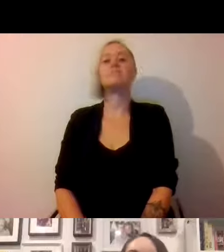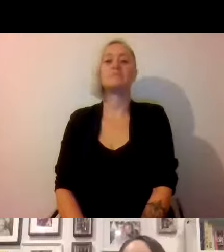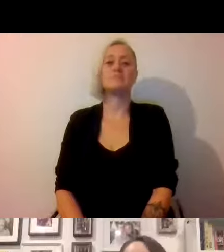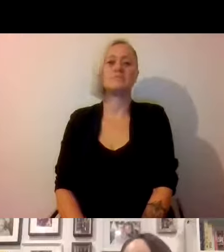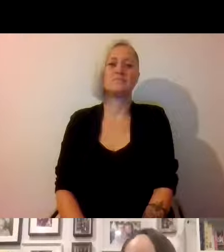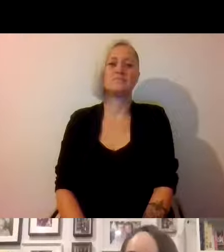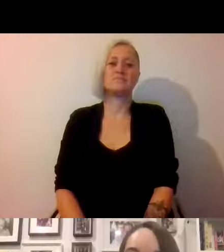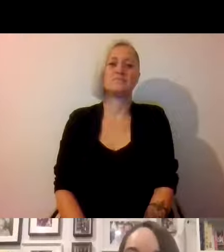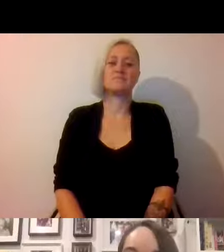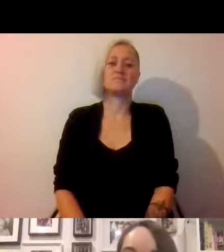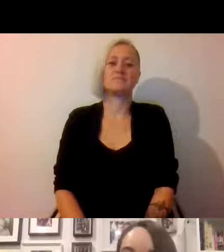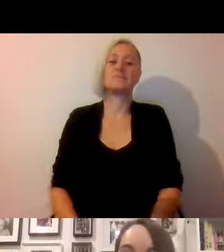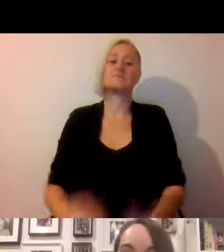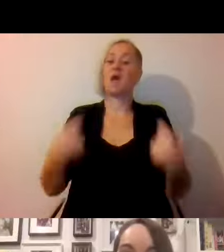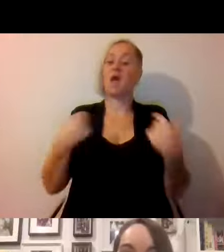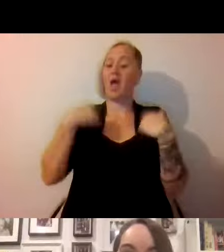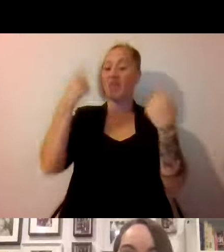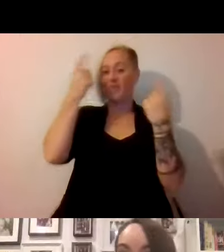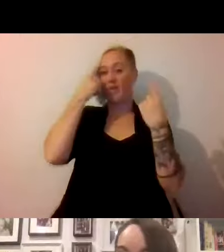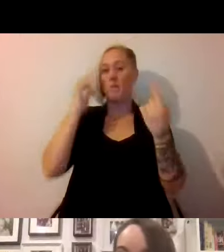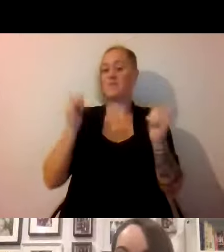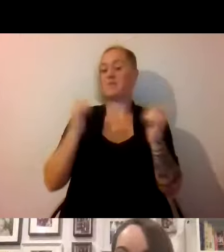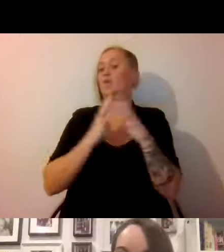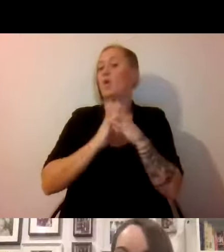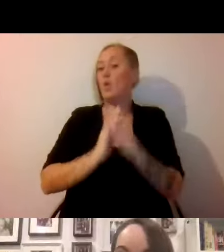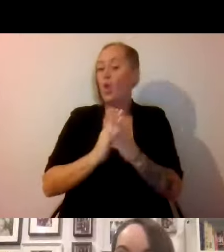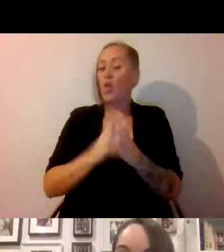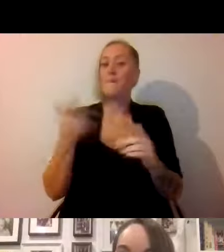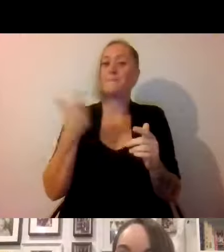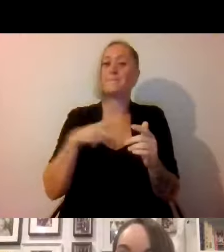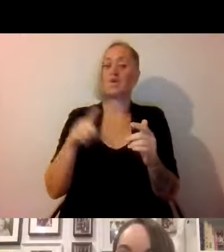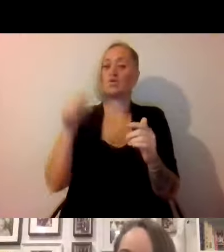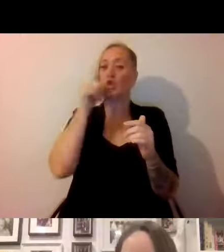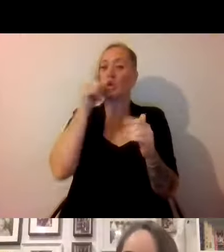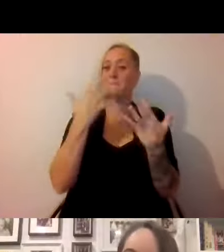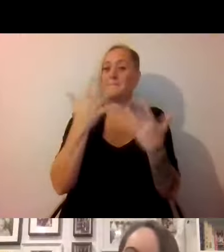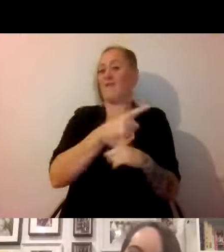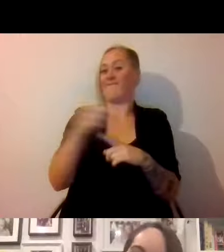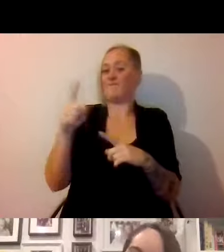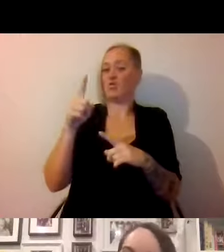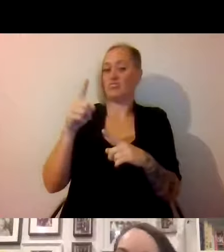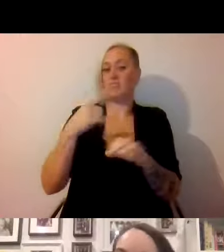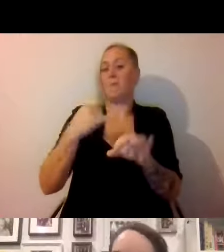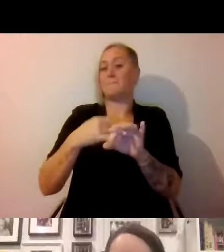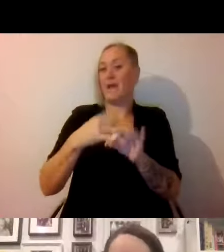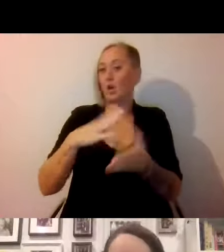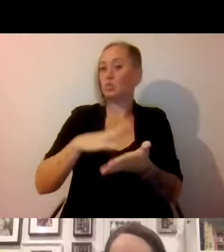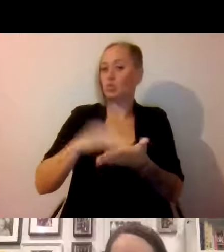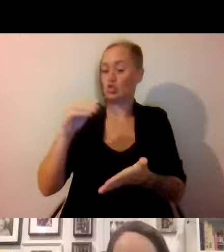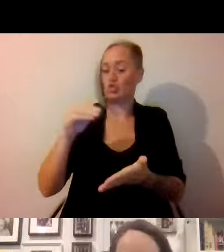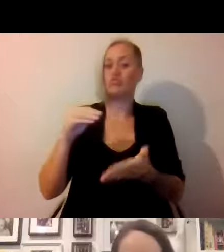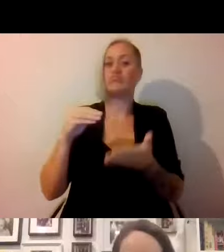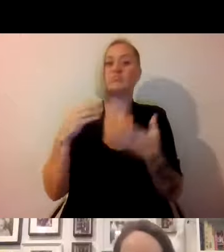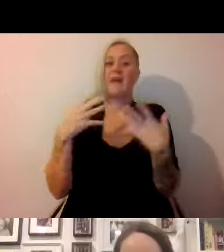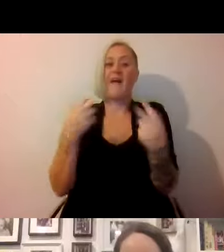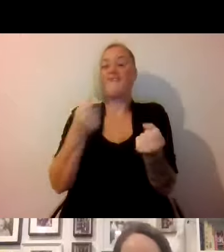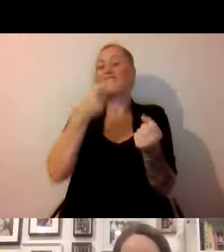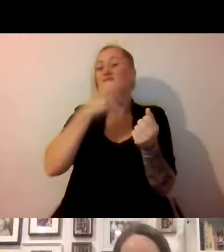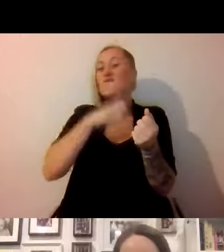So I thought it might be useful, especially because my understanding is that many of you here are medical students, just to have a couple of communication